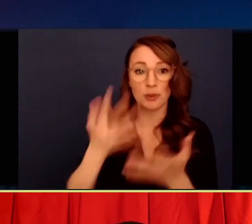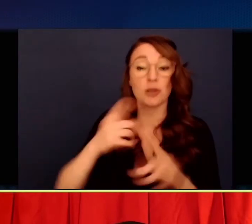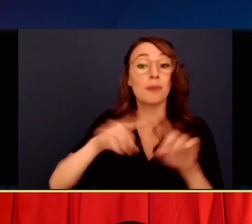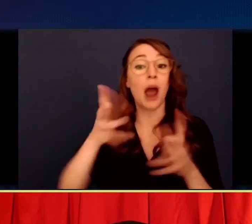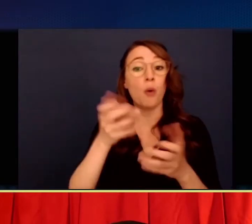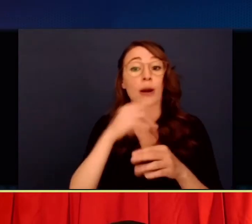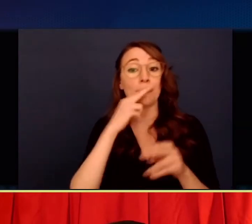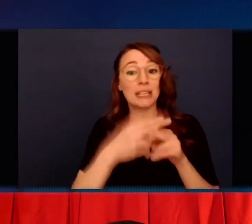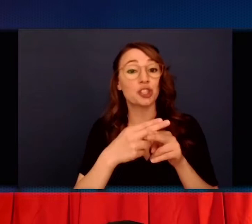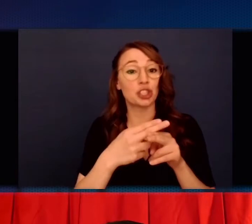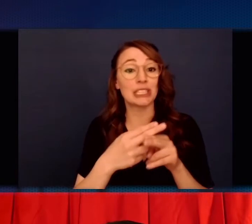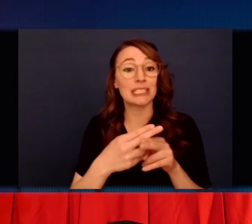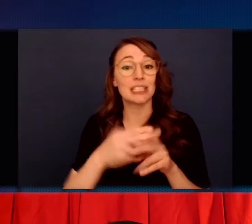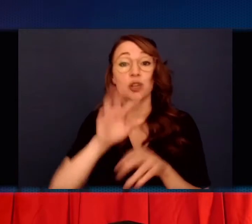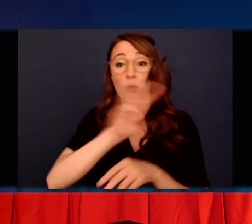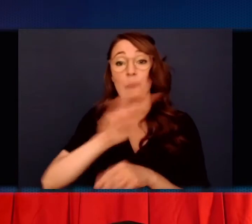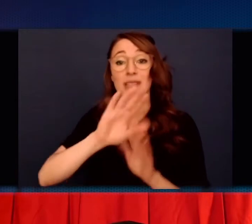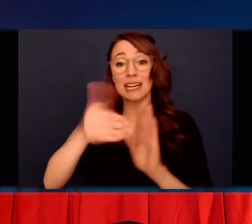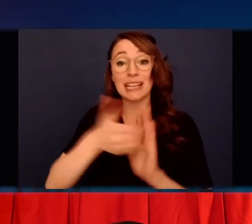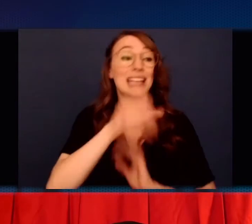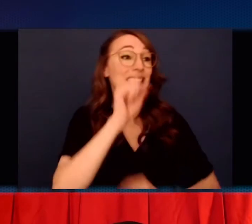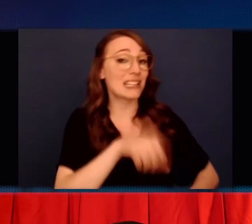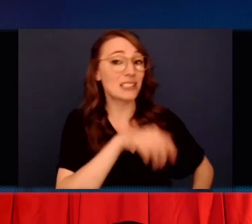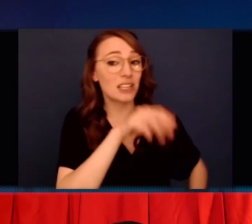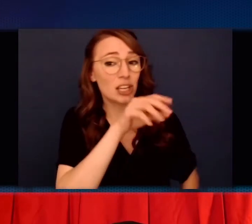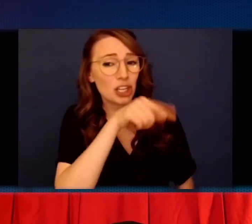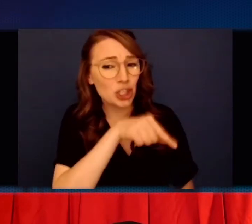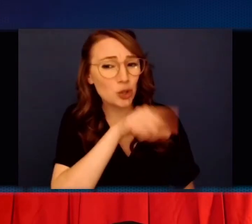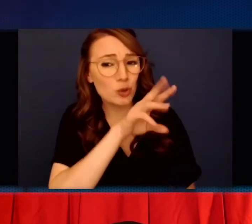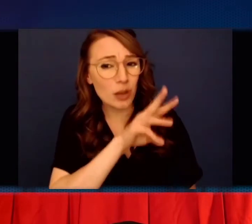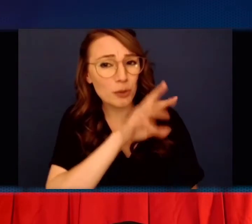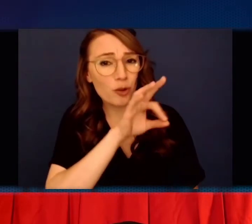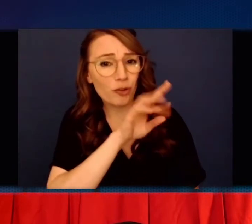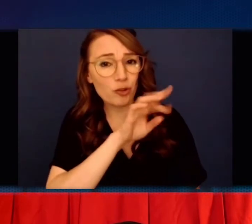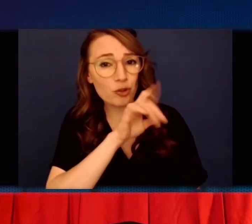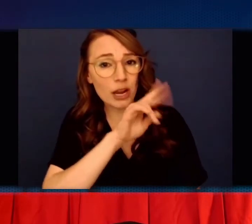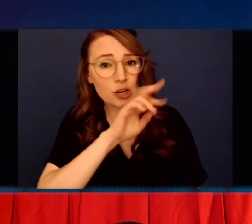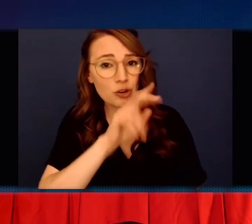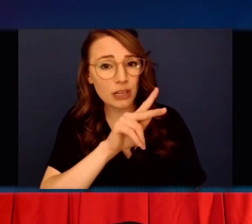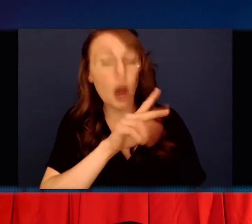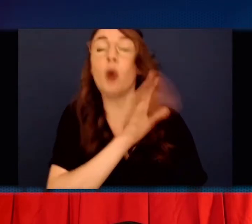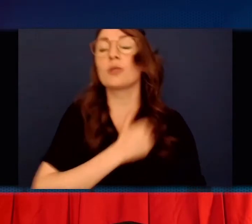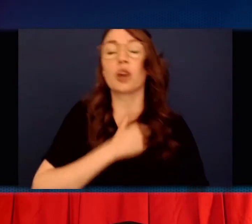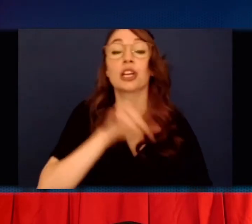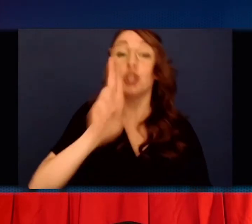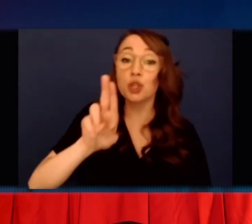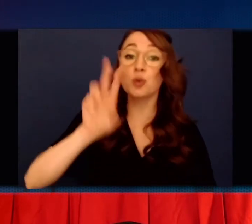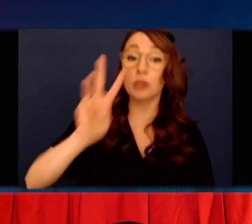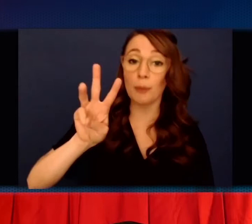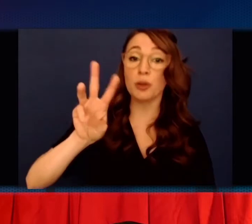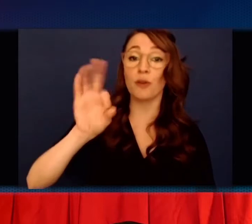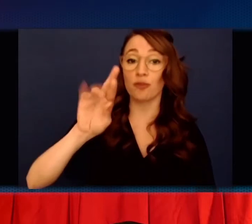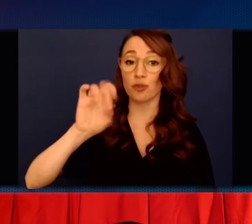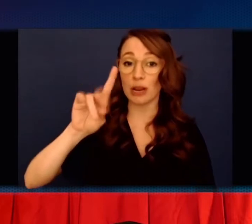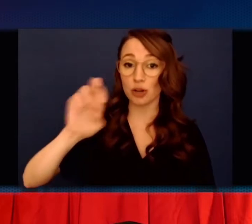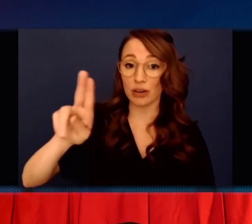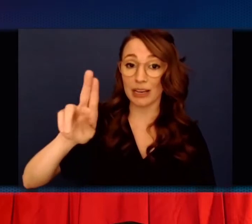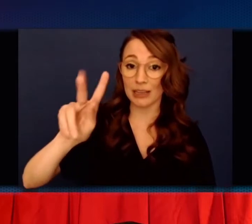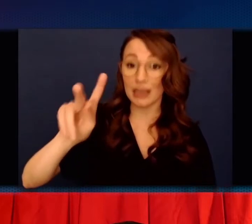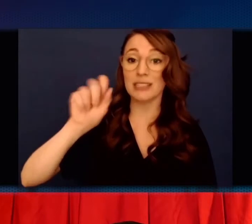Way of Frederick County. Yes, so it's uwfrederick.org. And I'd like to make a very, very important plug, if I